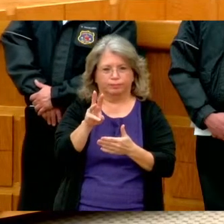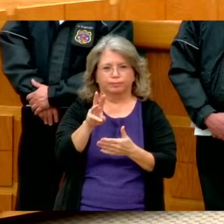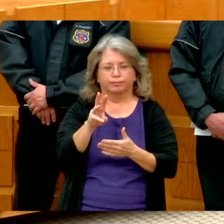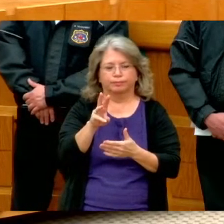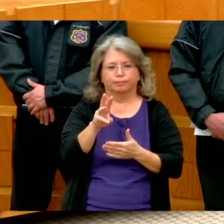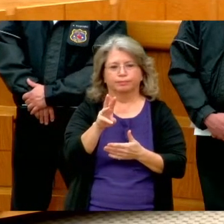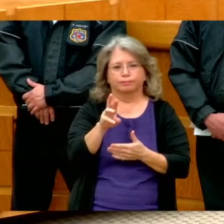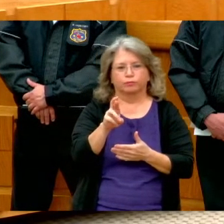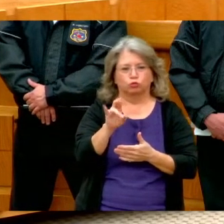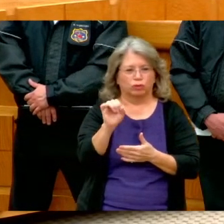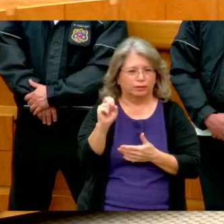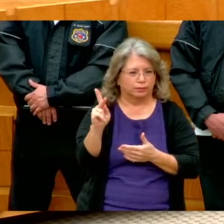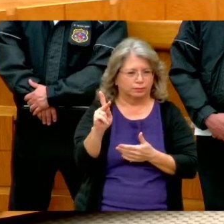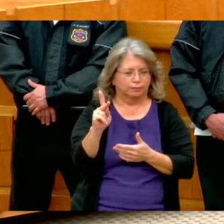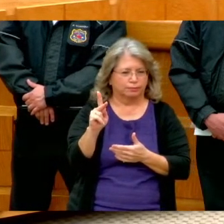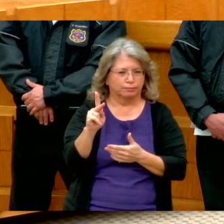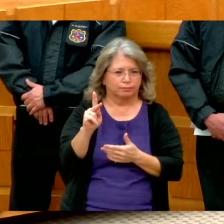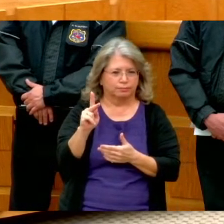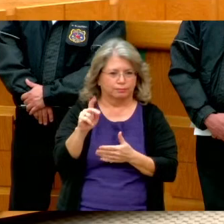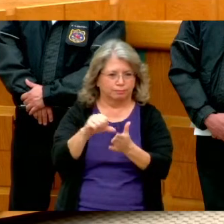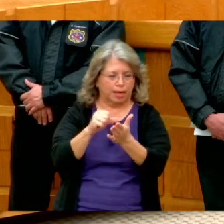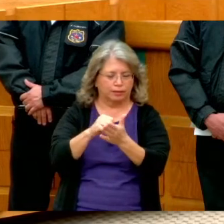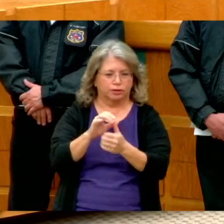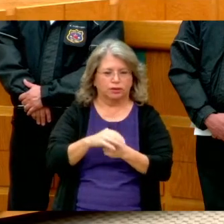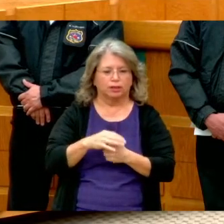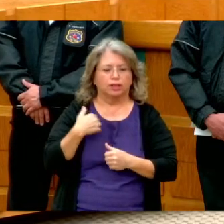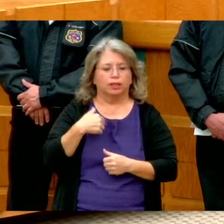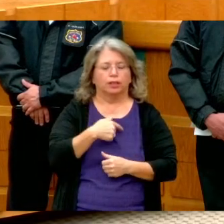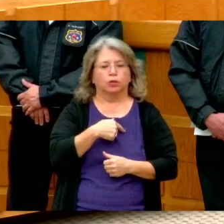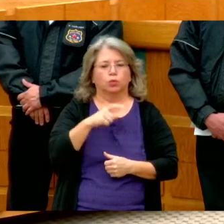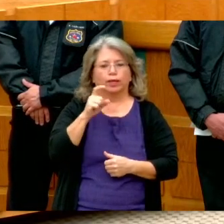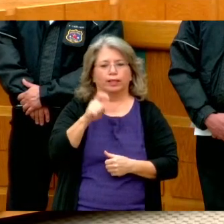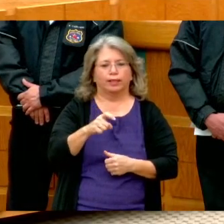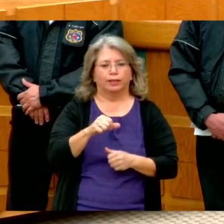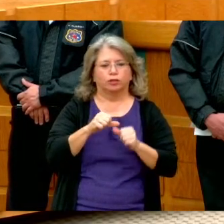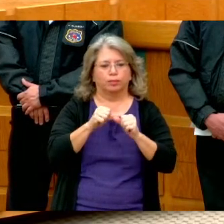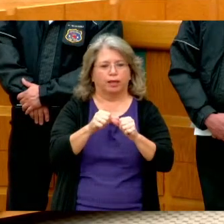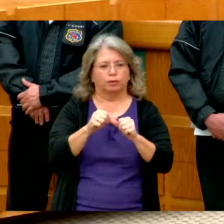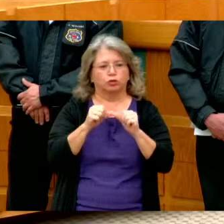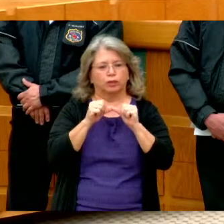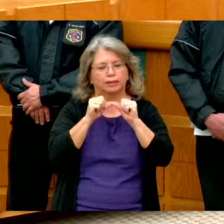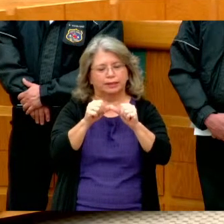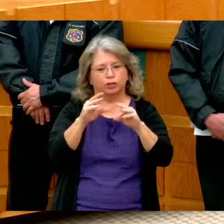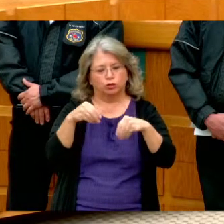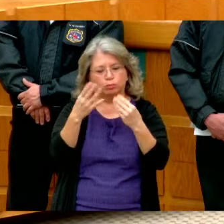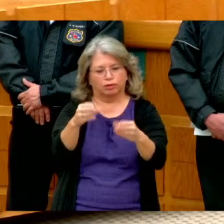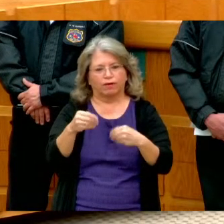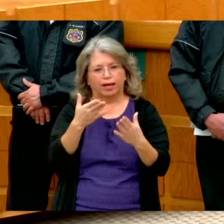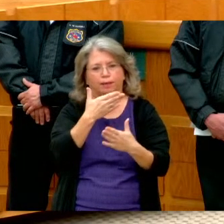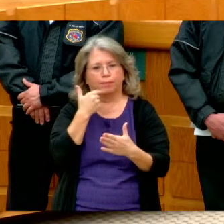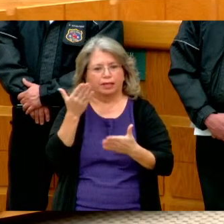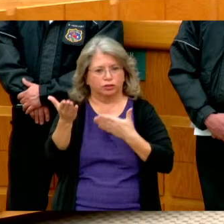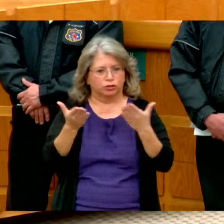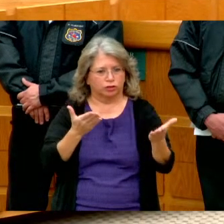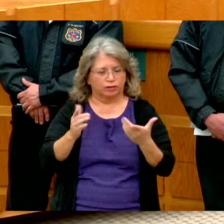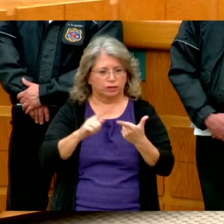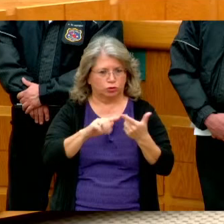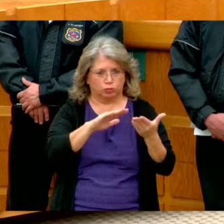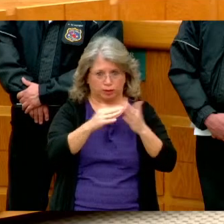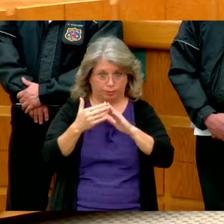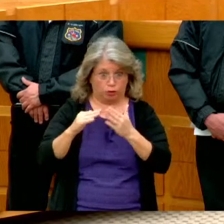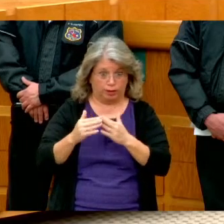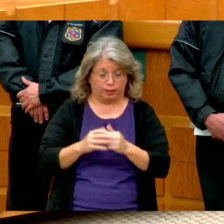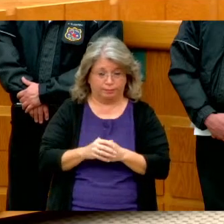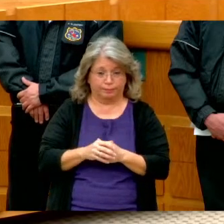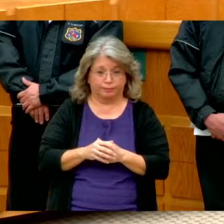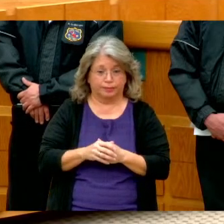We need to be able to keep delivering the best services to the community, and we're going to be able to do that